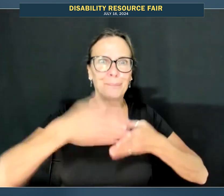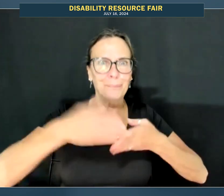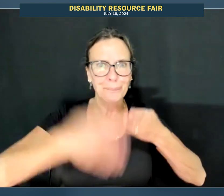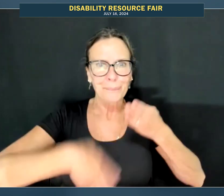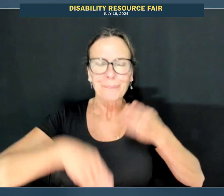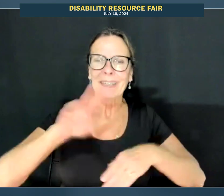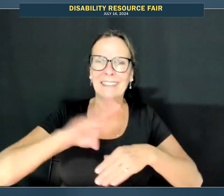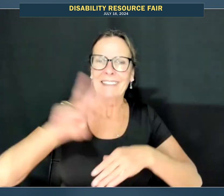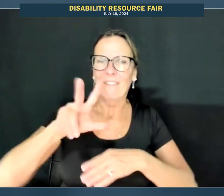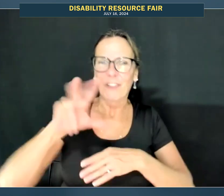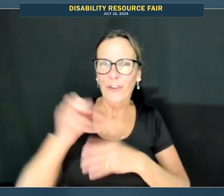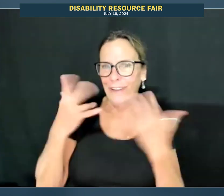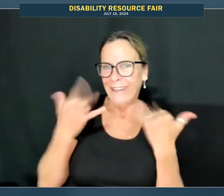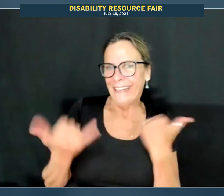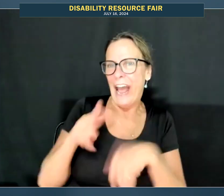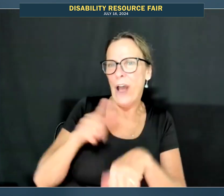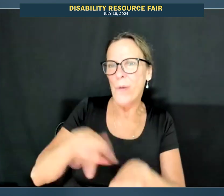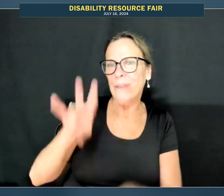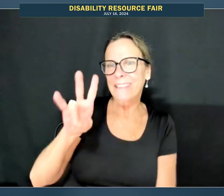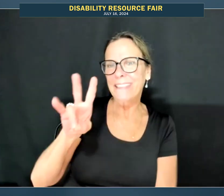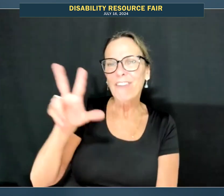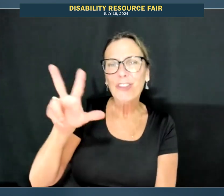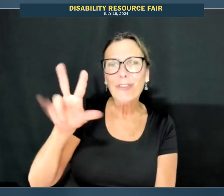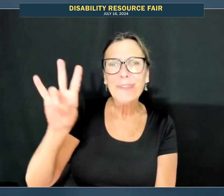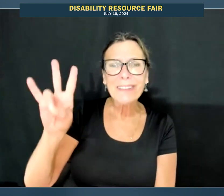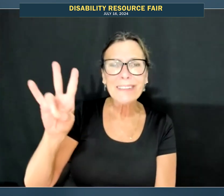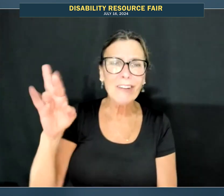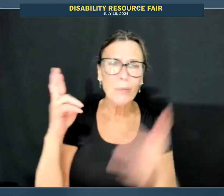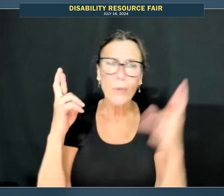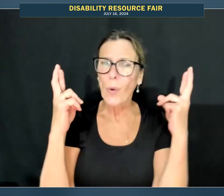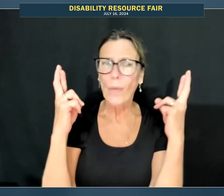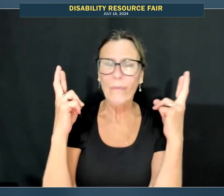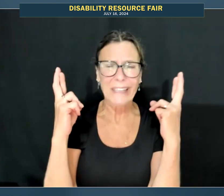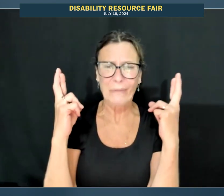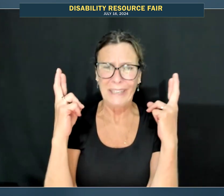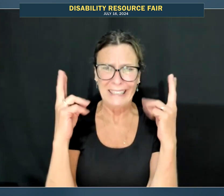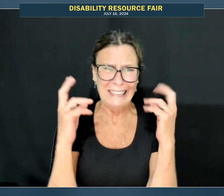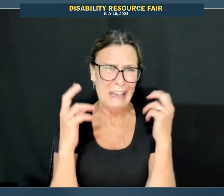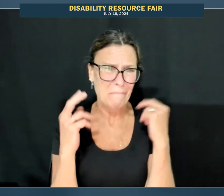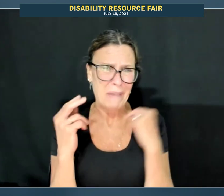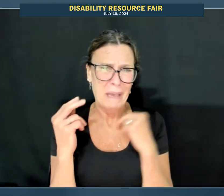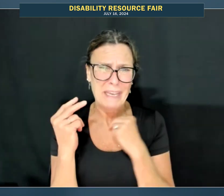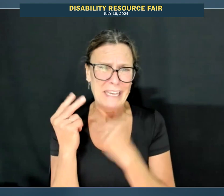It's 7:37. So we're hopefully we can get about